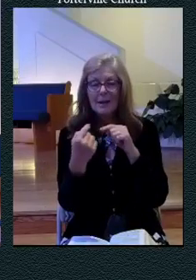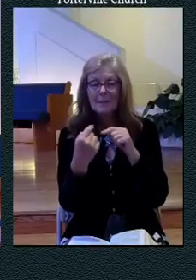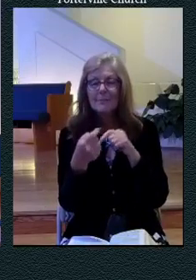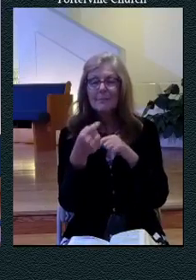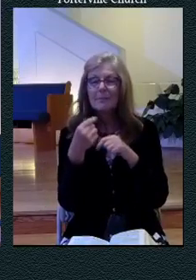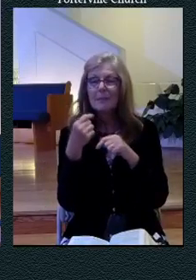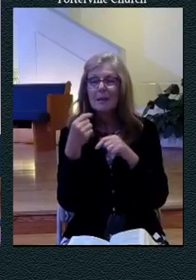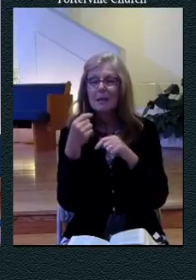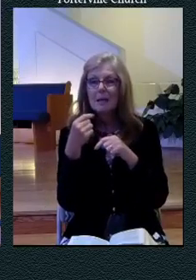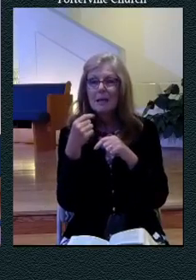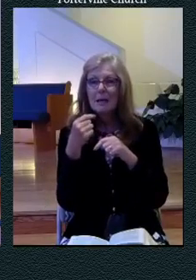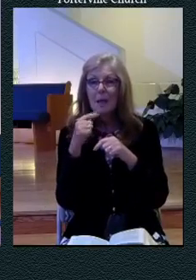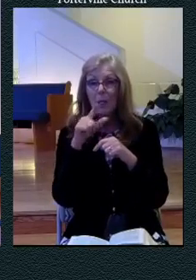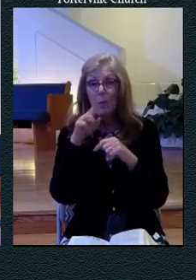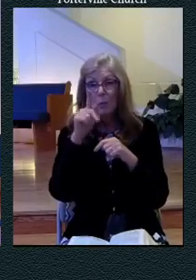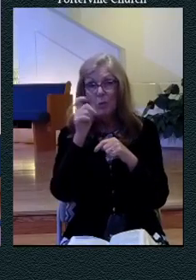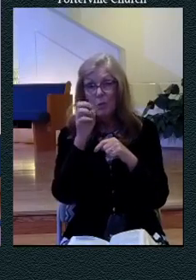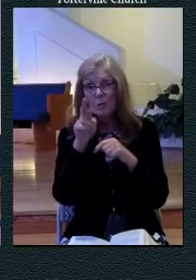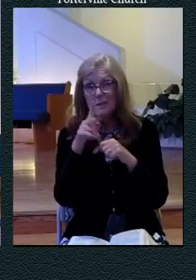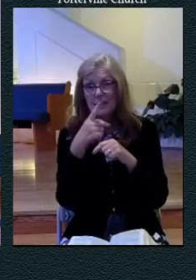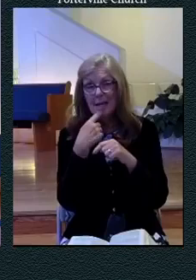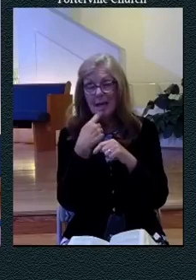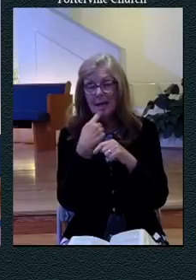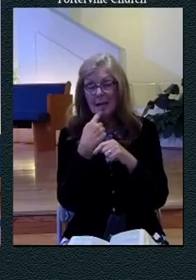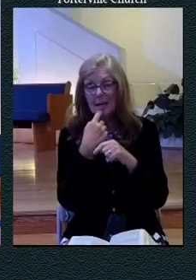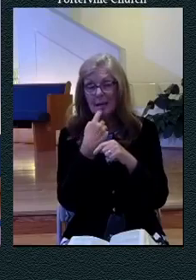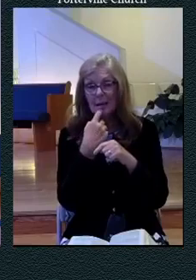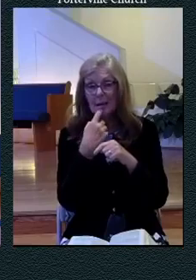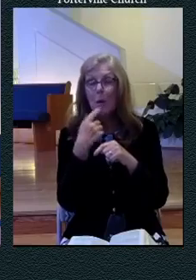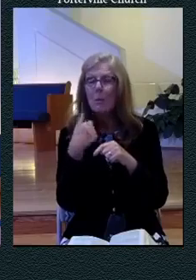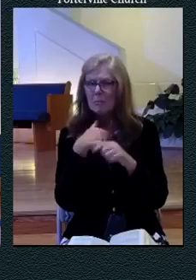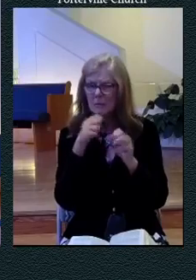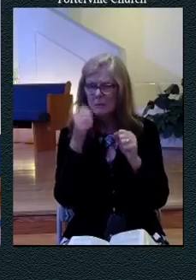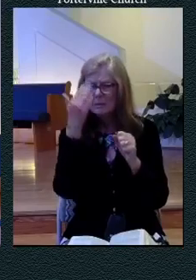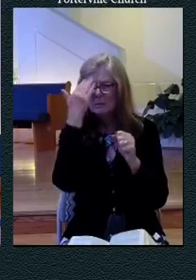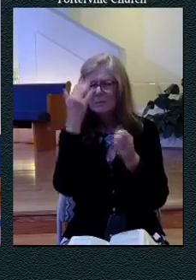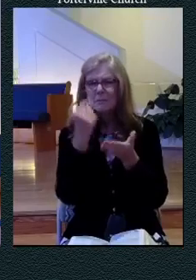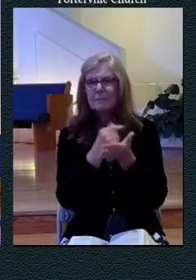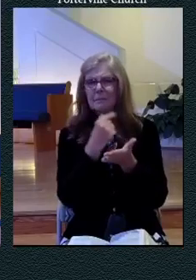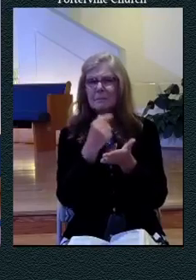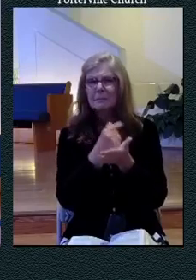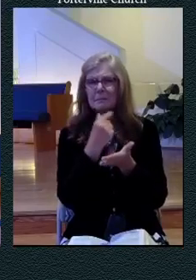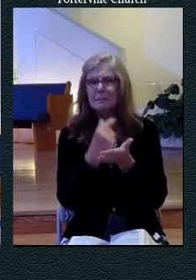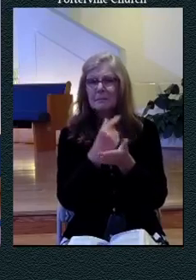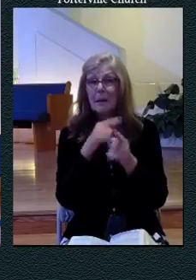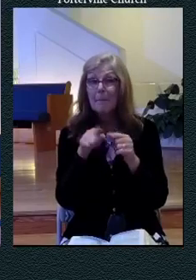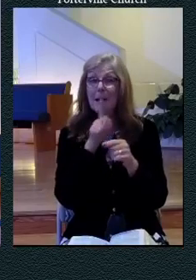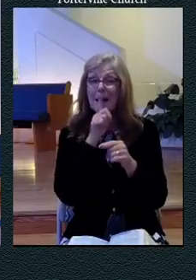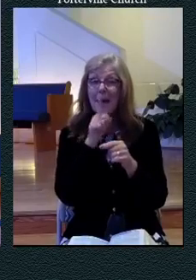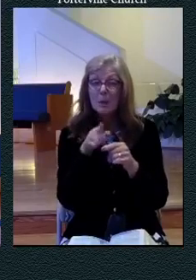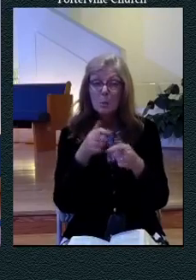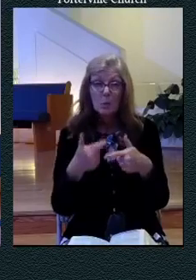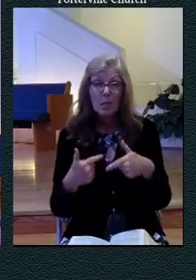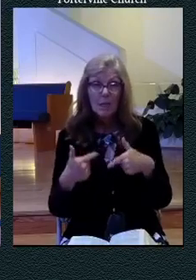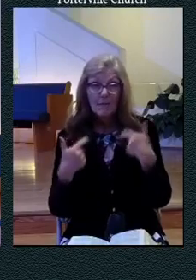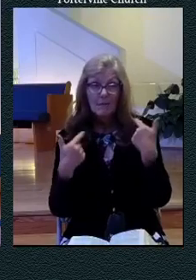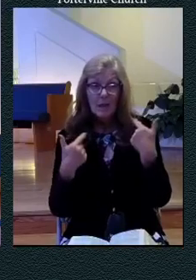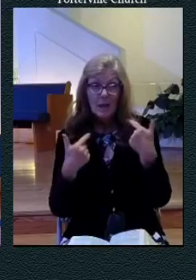this. He says, we can know the gospel, but in actual living,